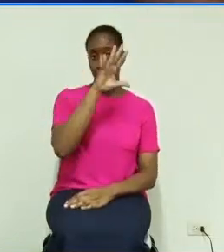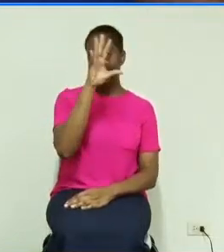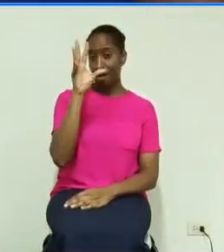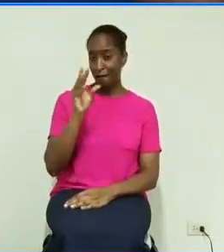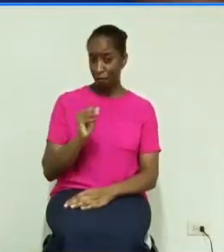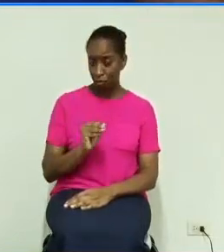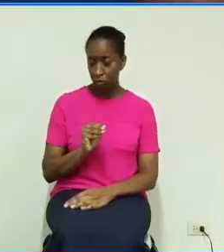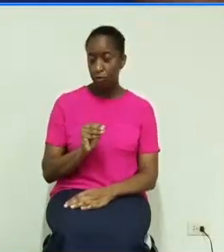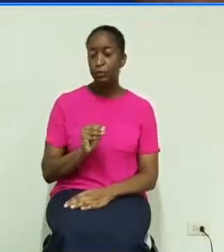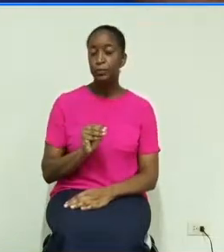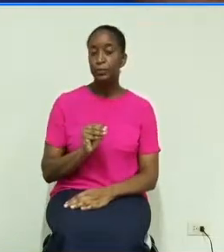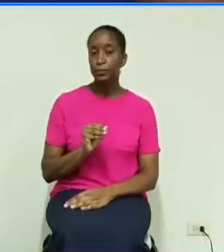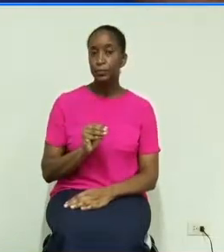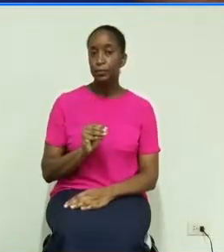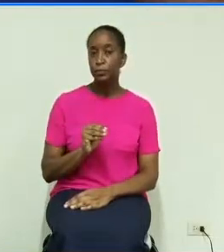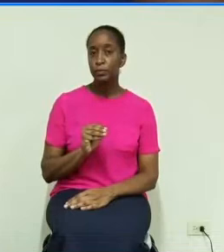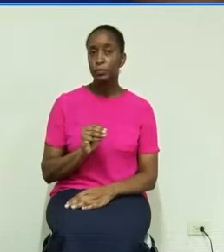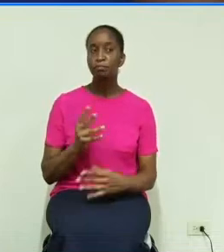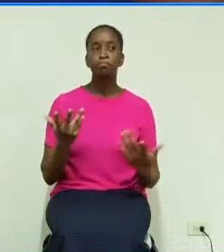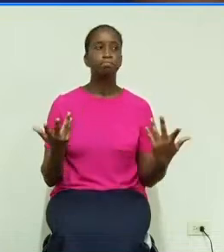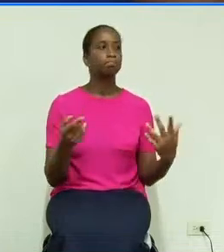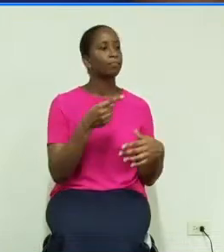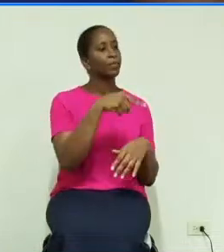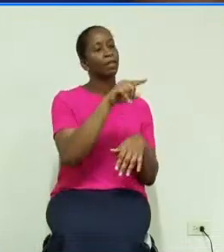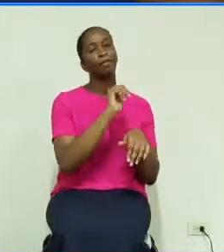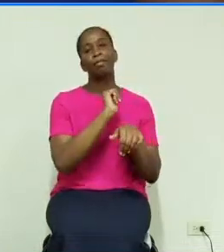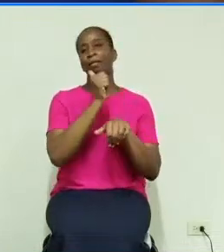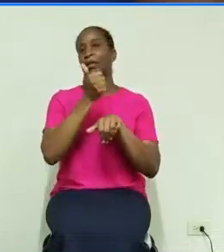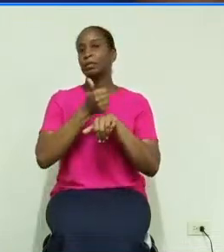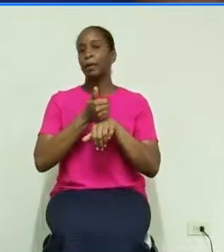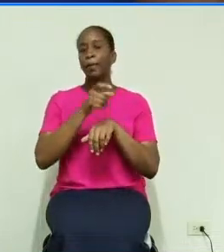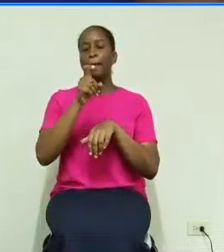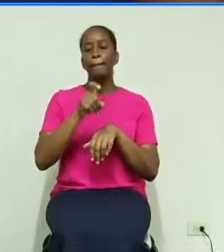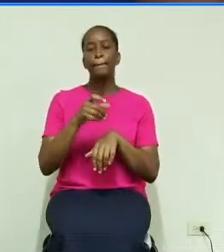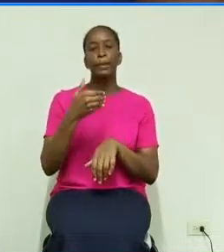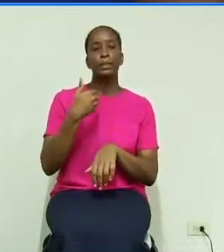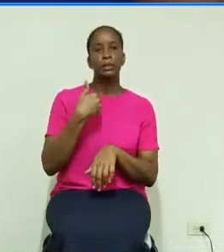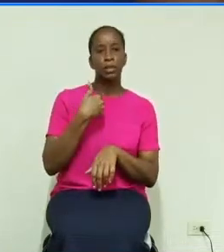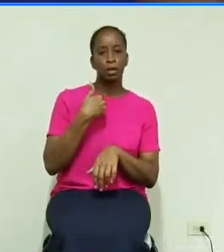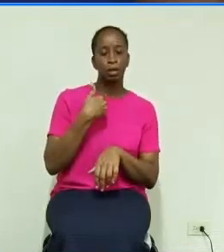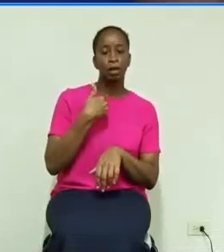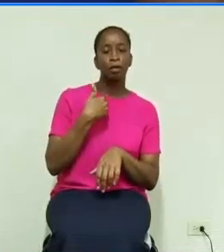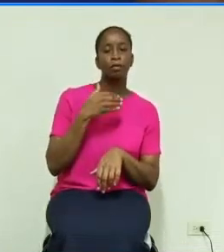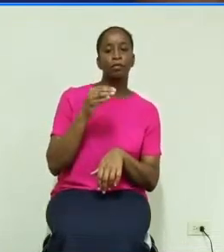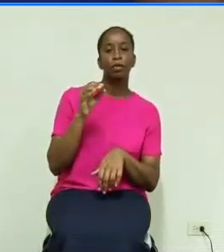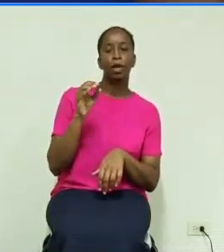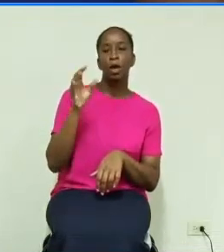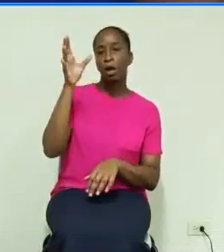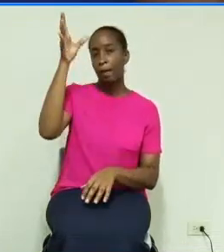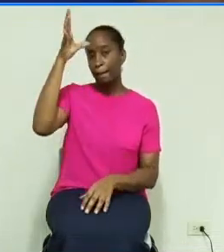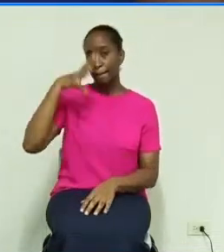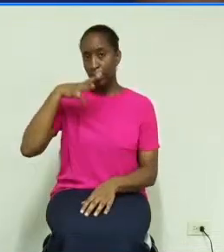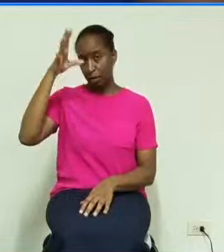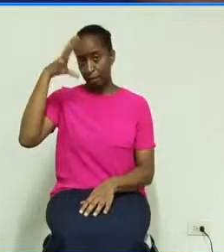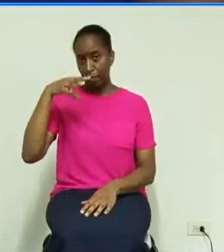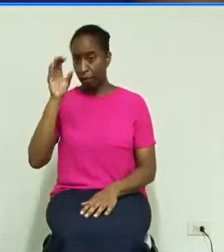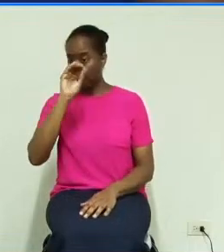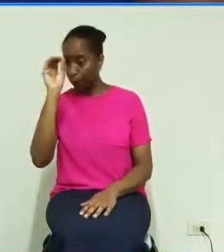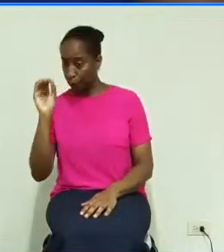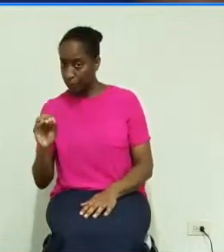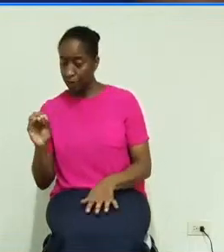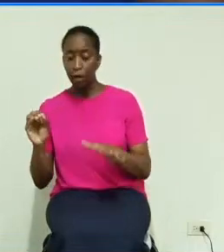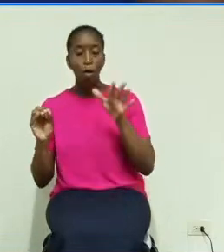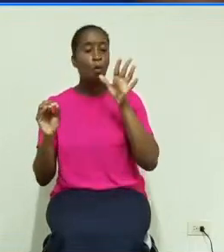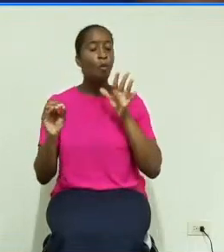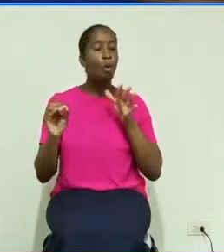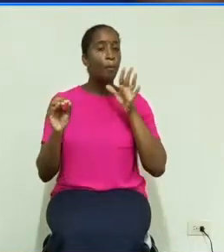who have gender quotas. There are others, Uganda, for example, who from their local government straight up